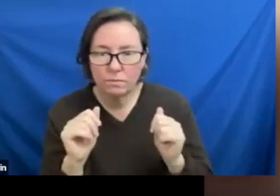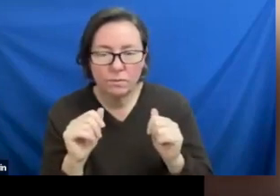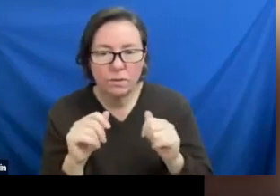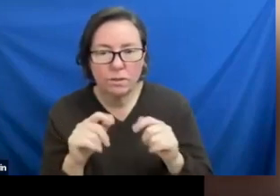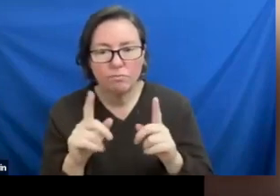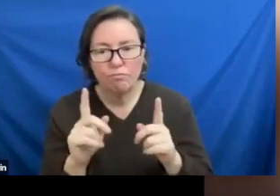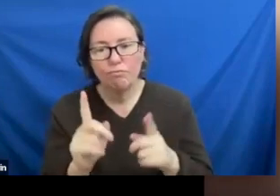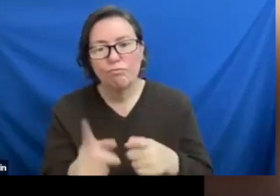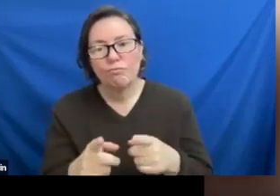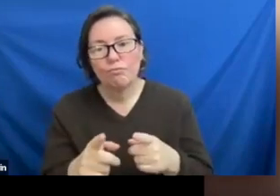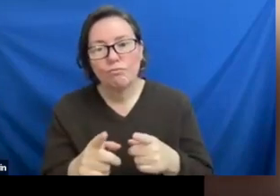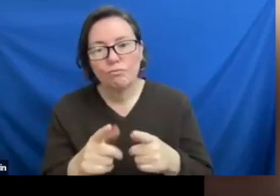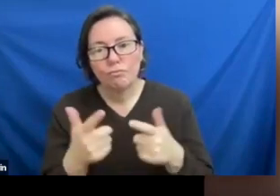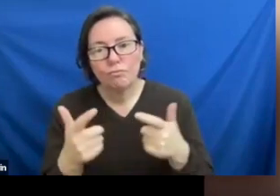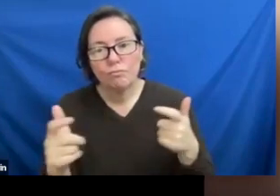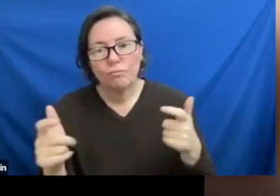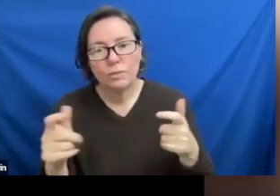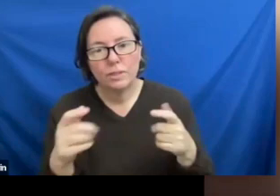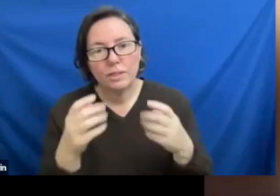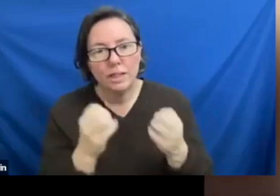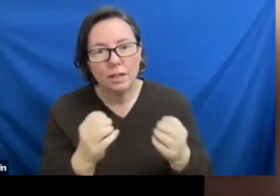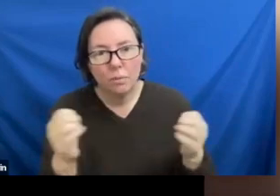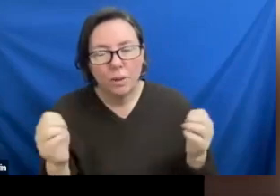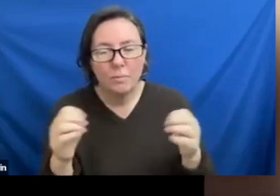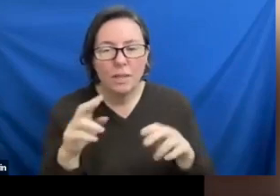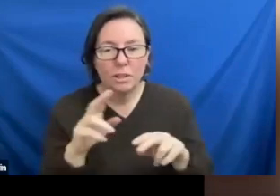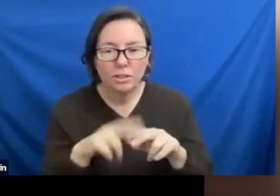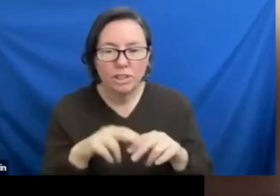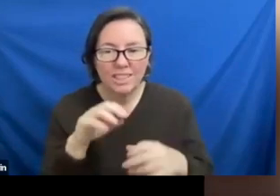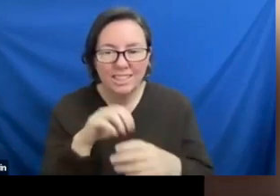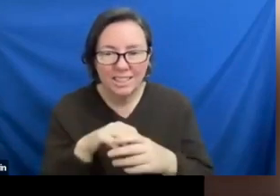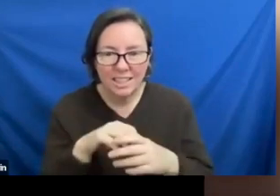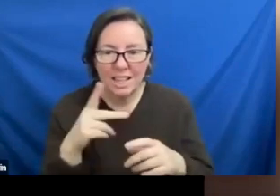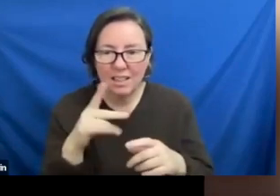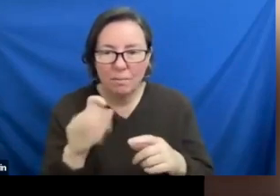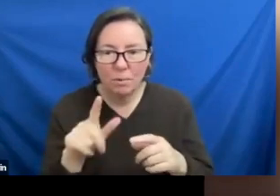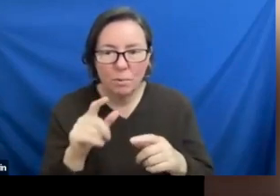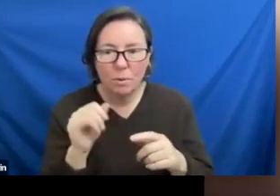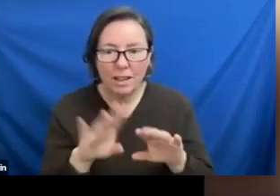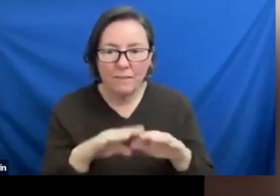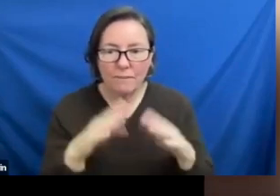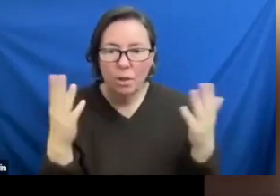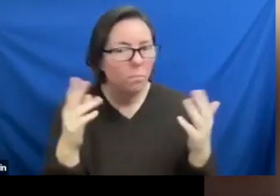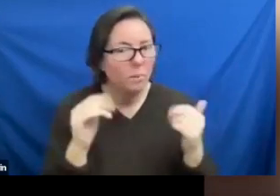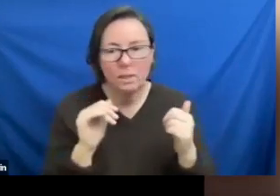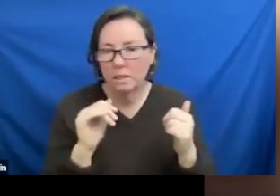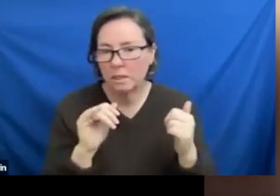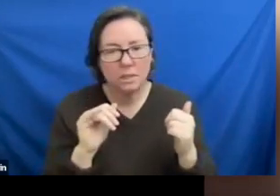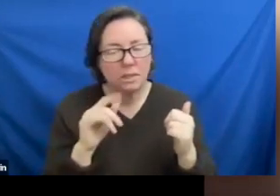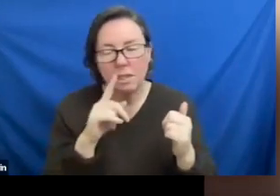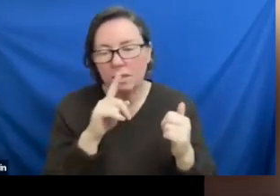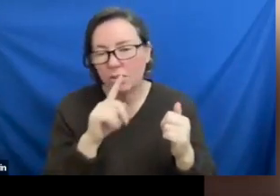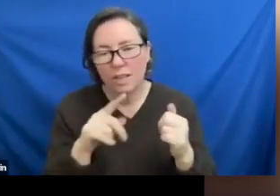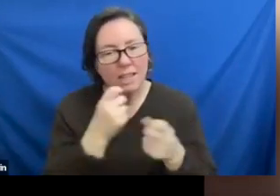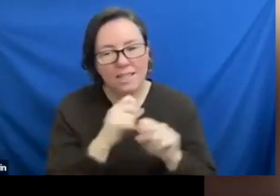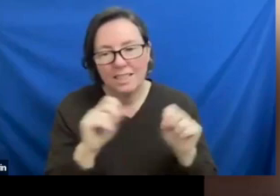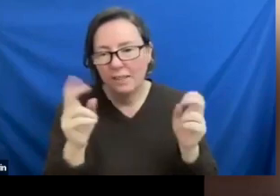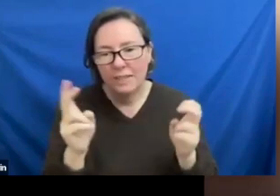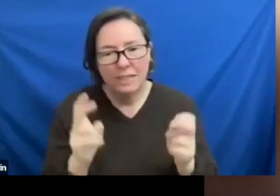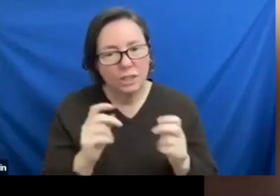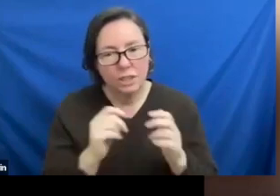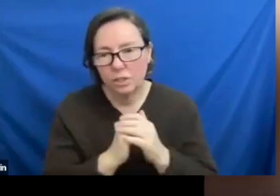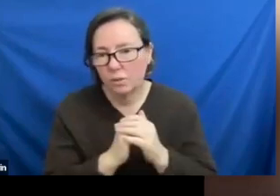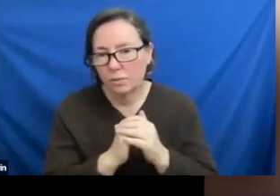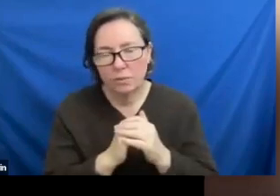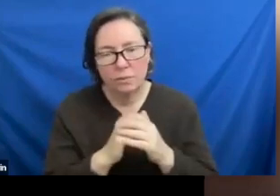lounge chairs or any other equipment like that in the pool when it's open to the public. It's really a safety issue. So we